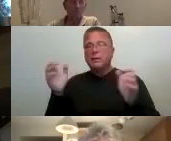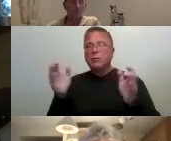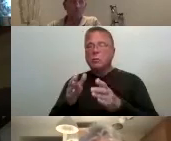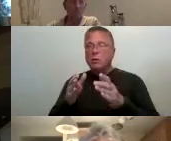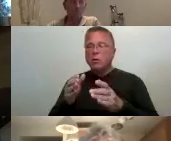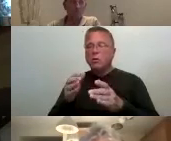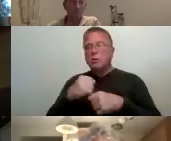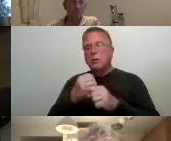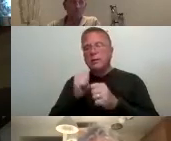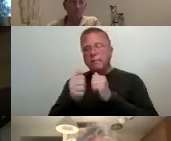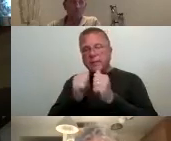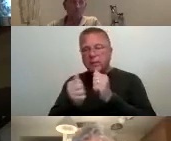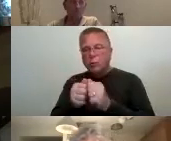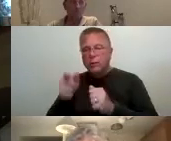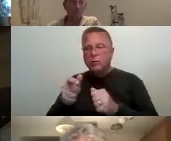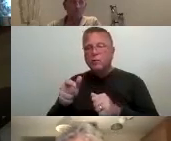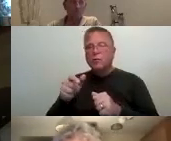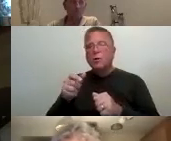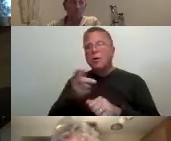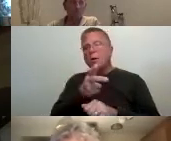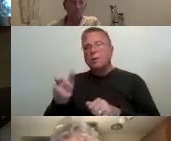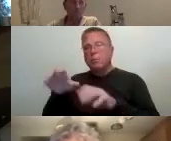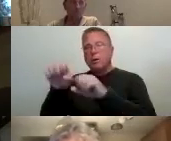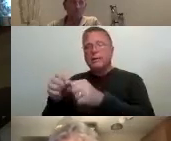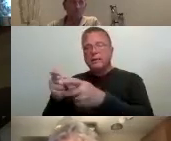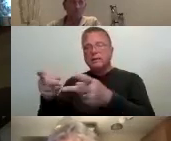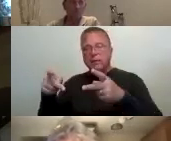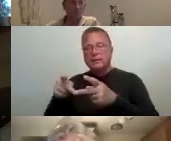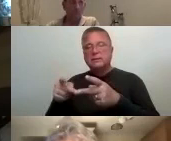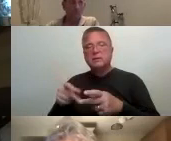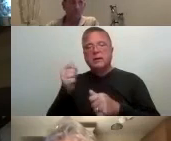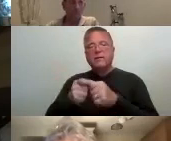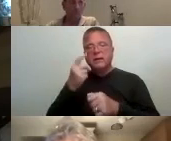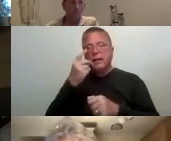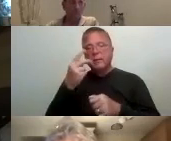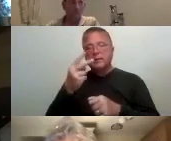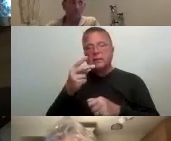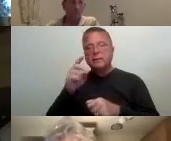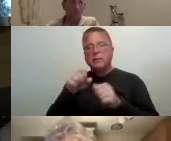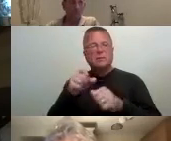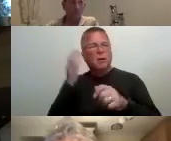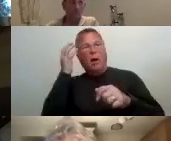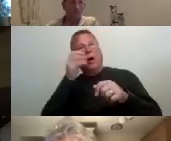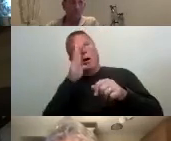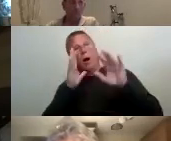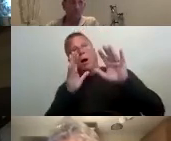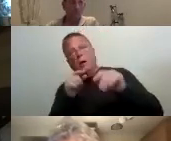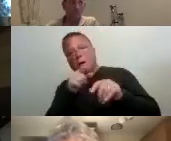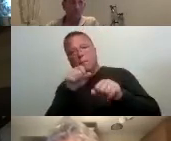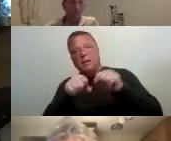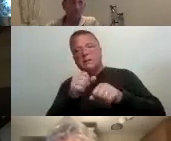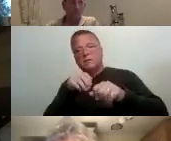with you for a parking space. So every time you see a bicyclist, instead of saying, oh my God, there's a bicyclist in my